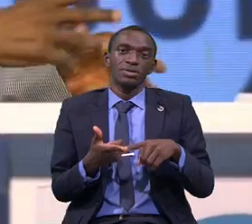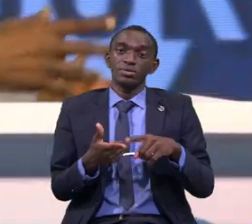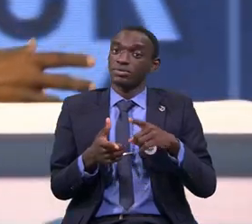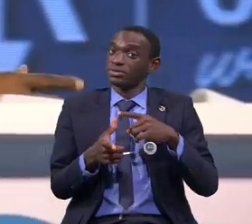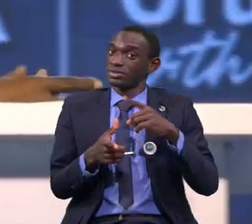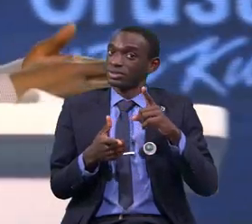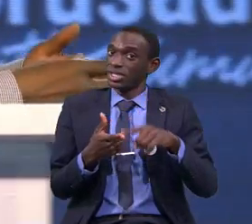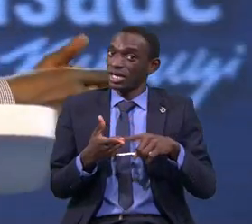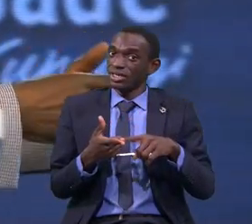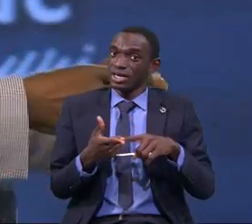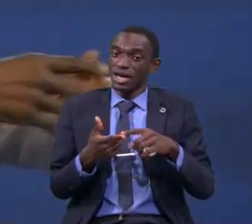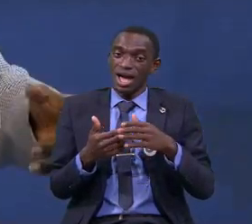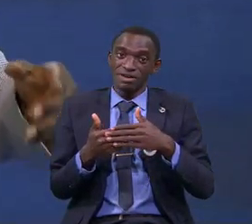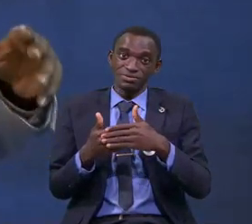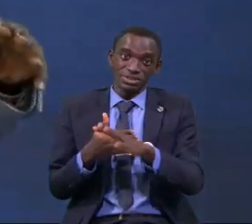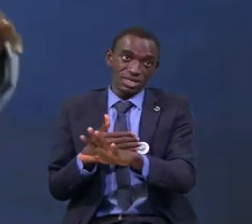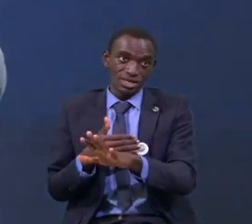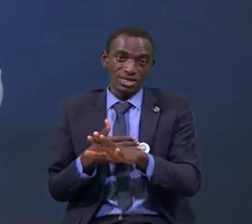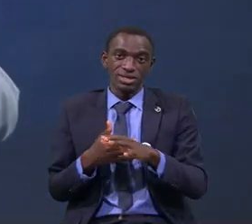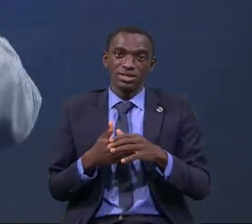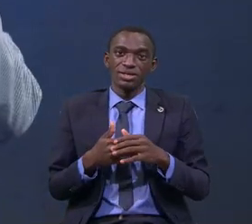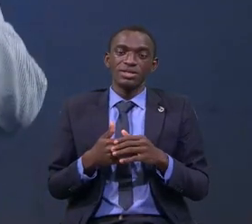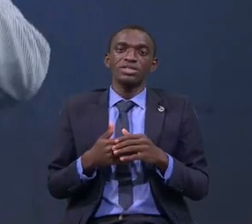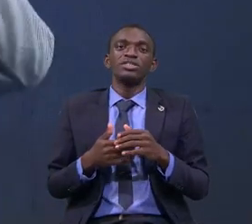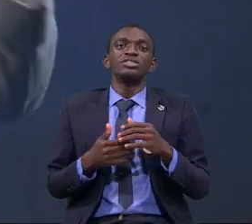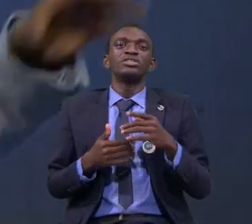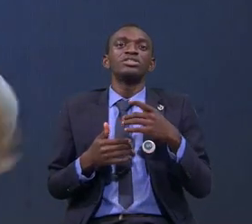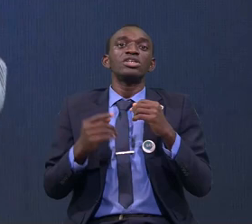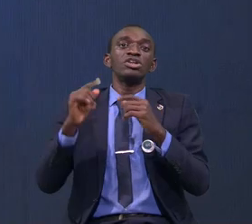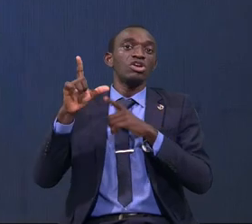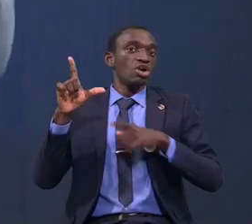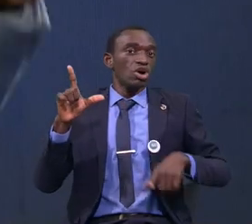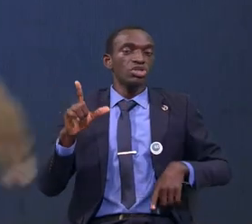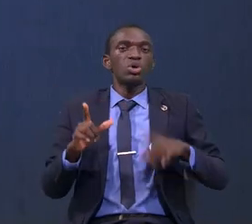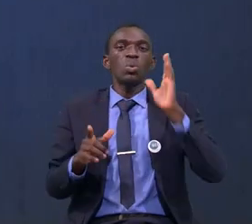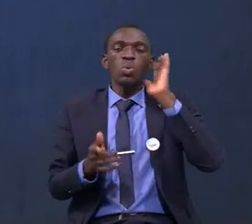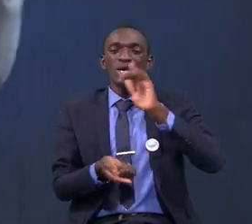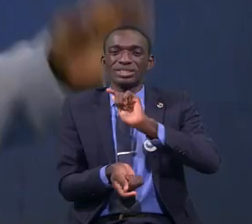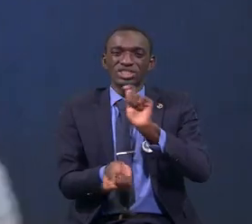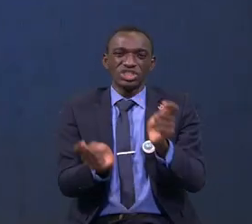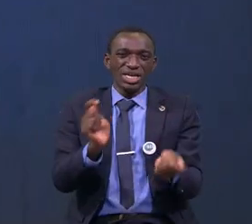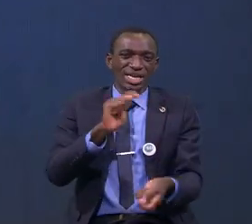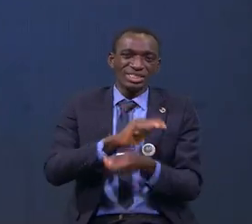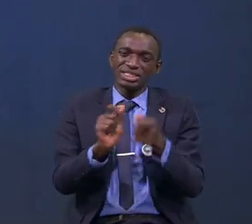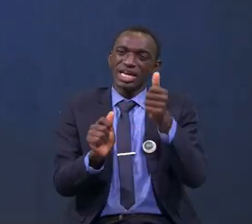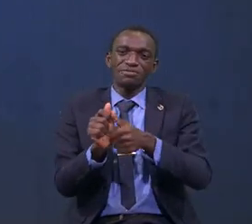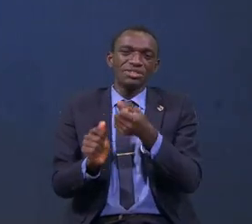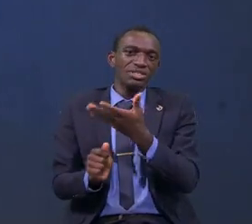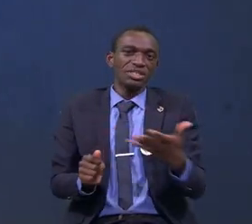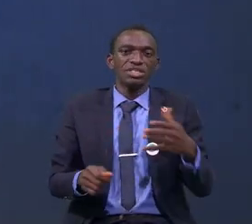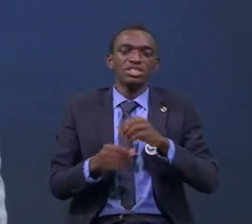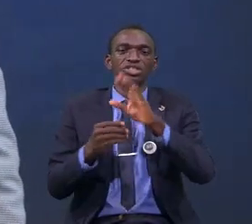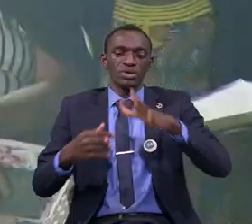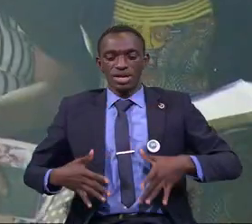And then after that, the Lord will change everything in your life.